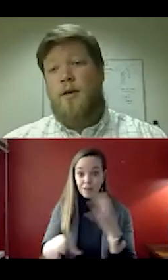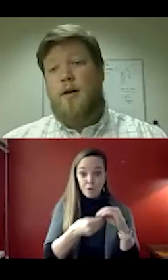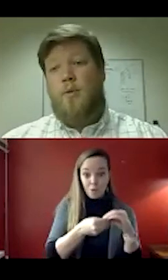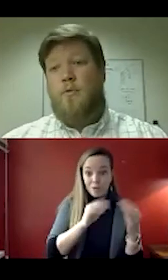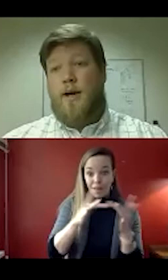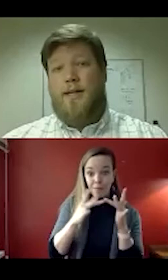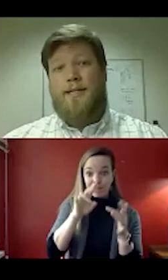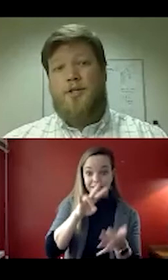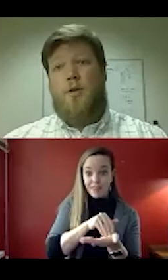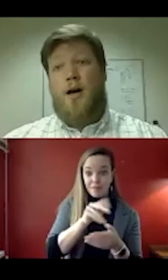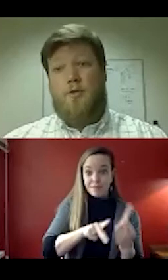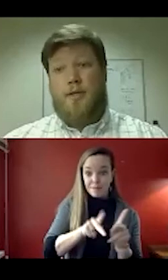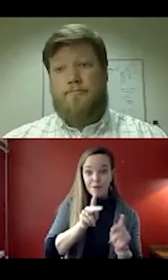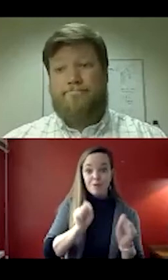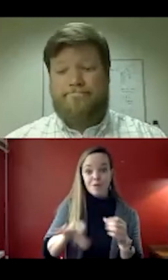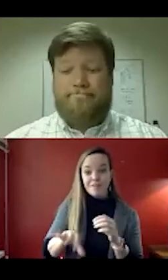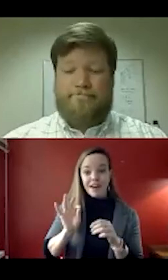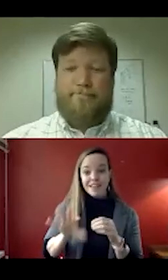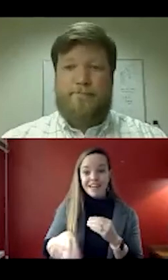people, we would find an additional 100.